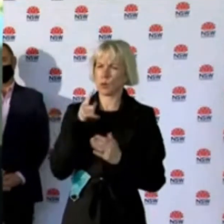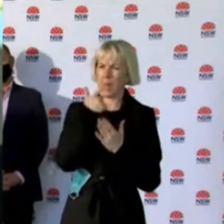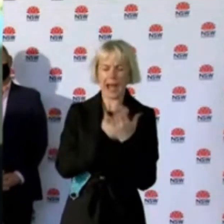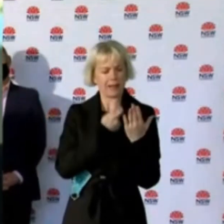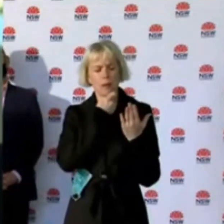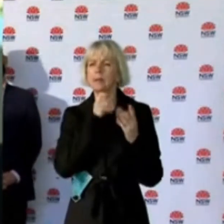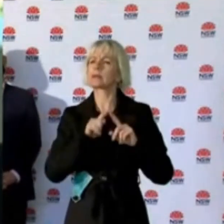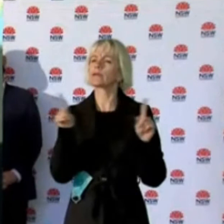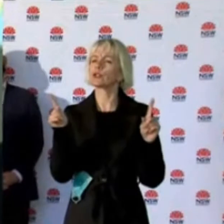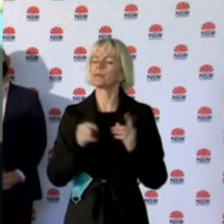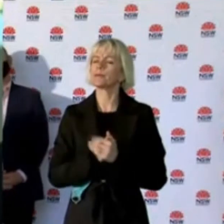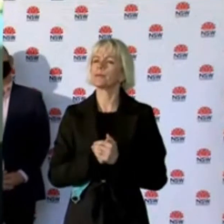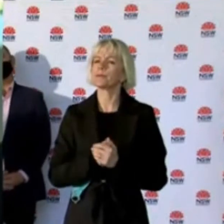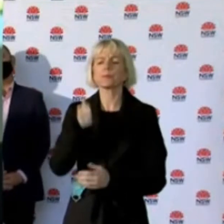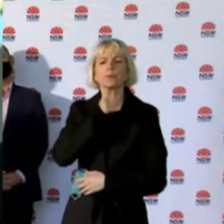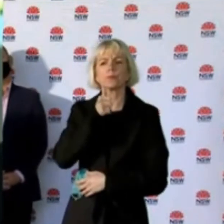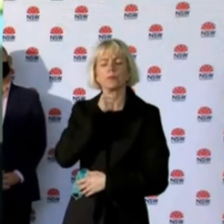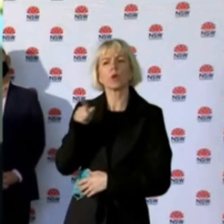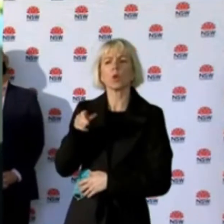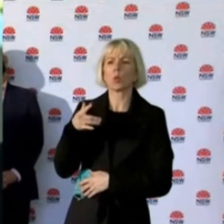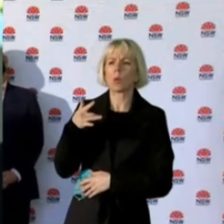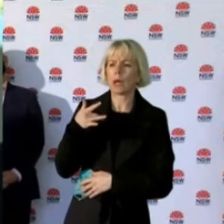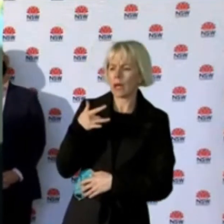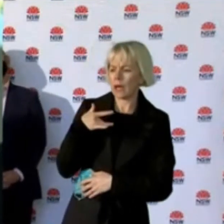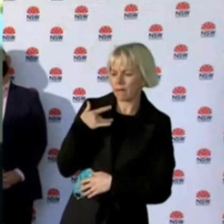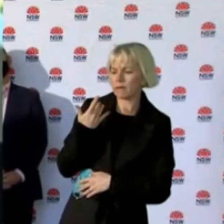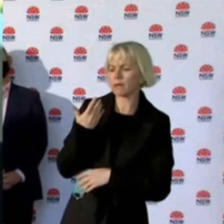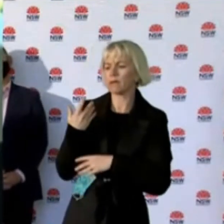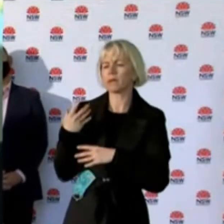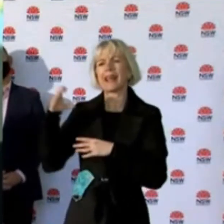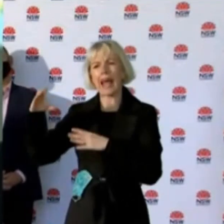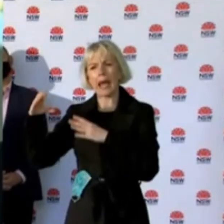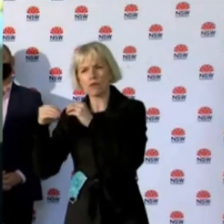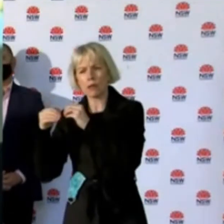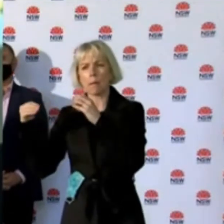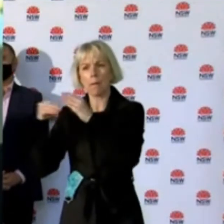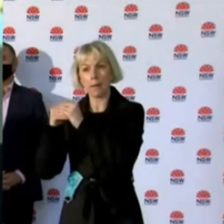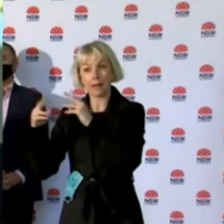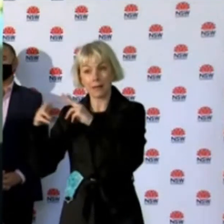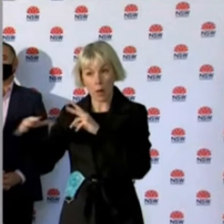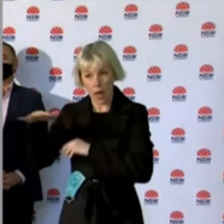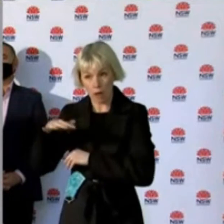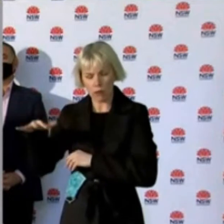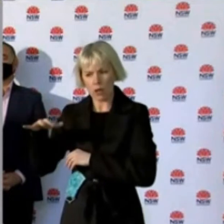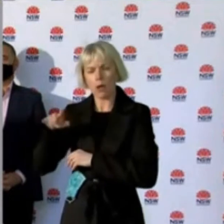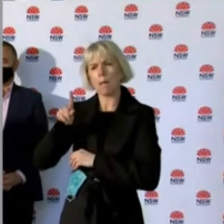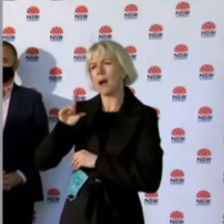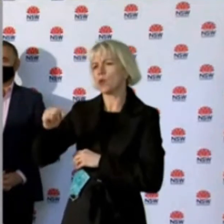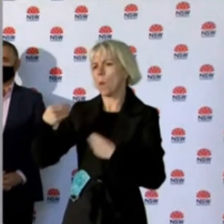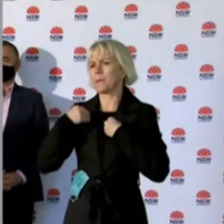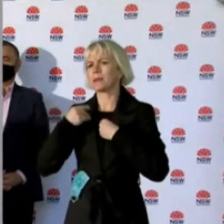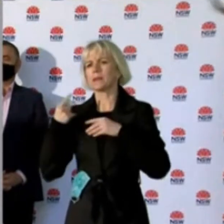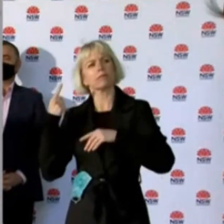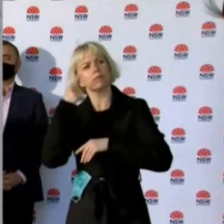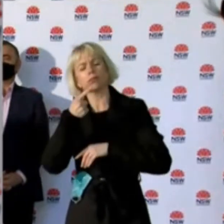a food business that's allowed to be open but it's on the northern beaches, can you leave that area? Well, what we've managed to do in